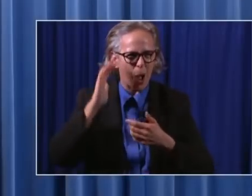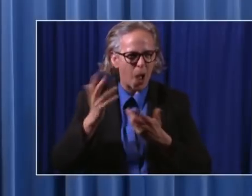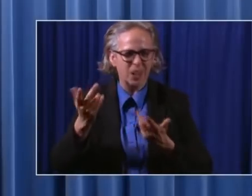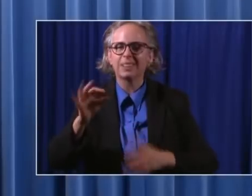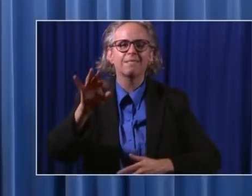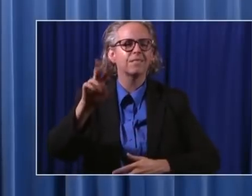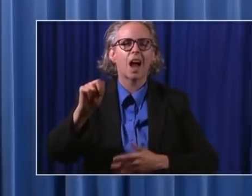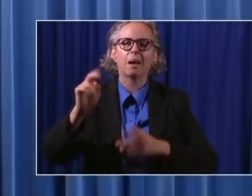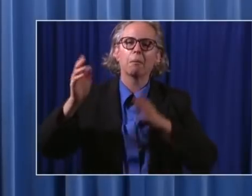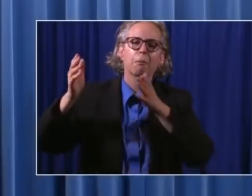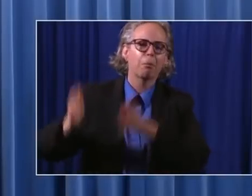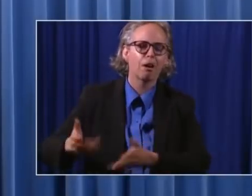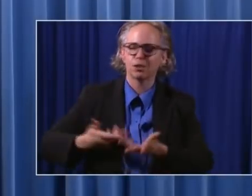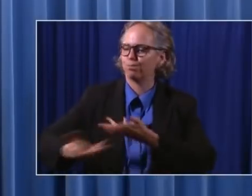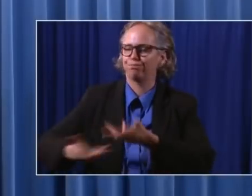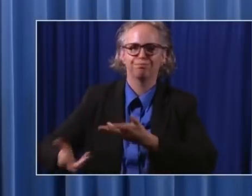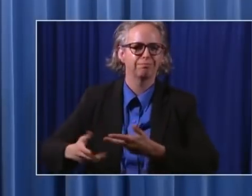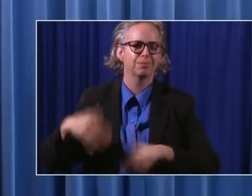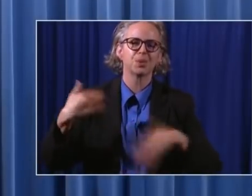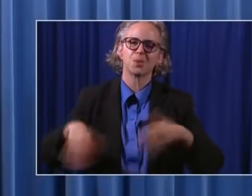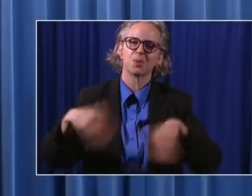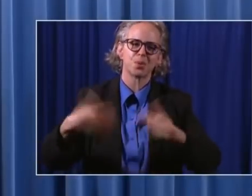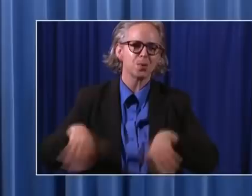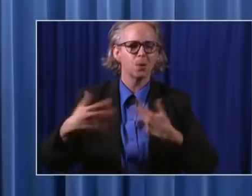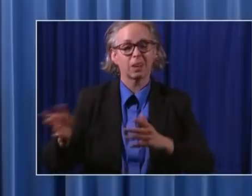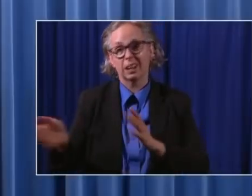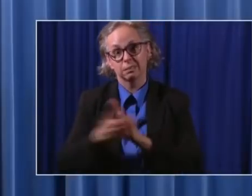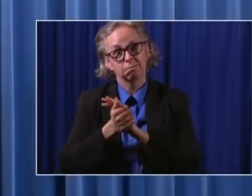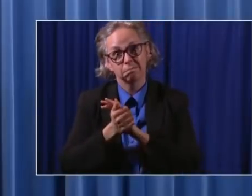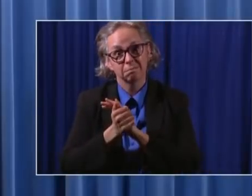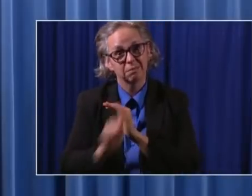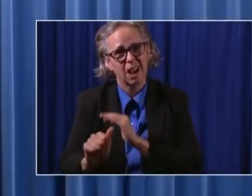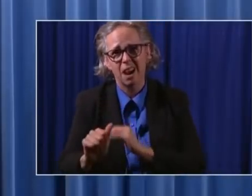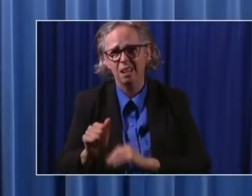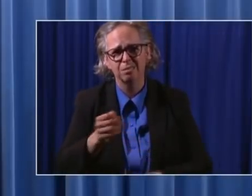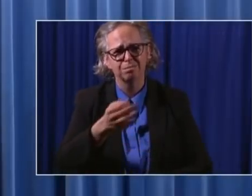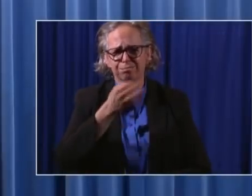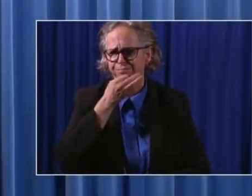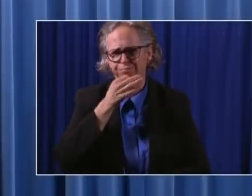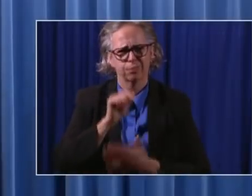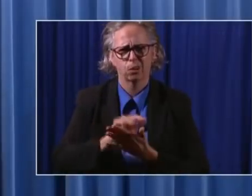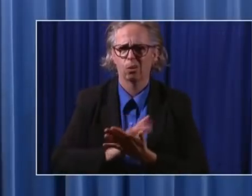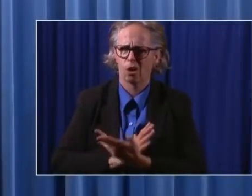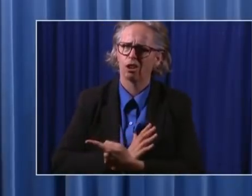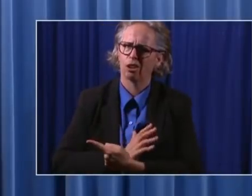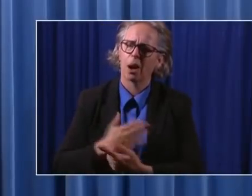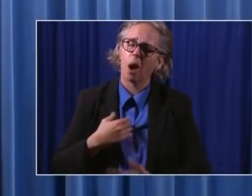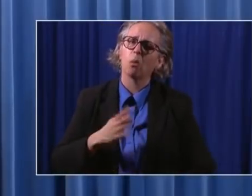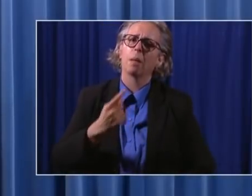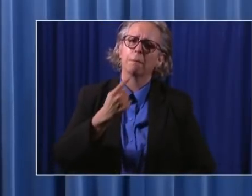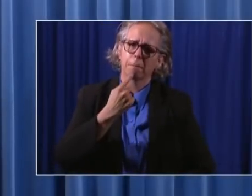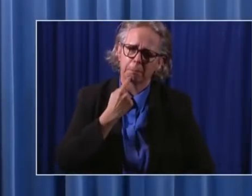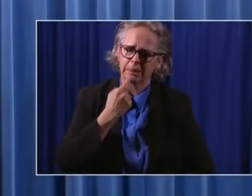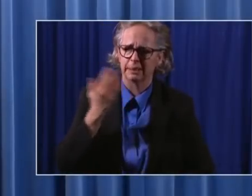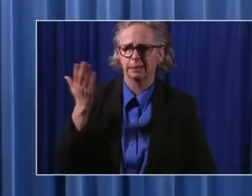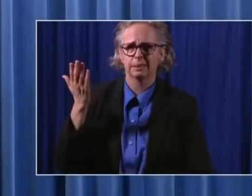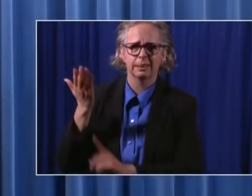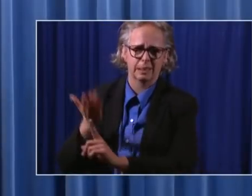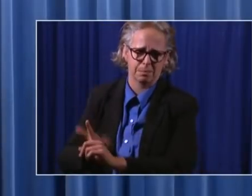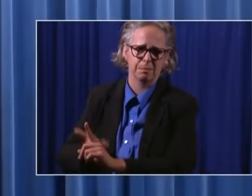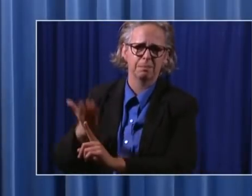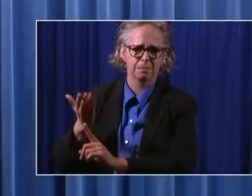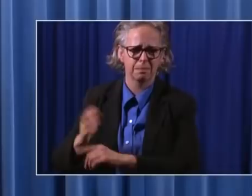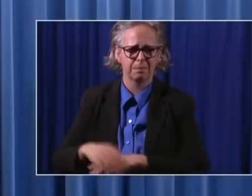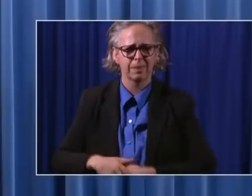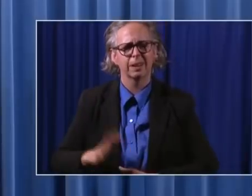He was very good at his craft, and I'm going to miss him very, very much. We send our